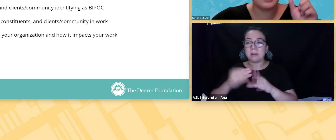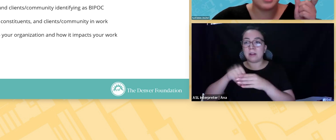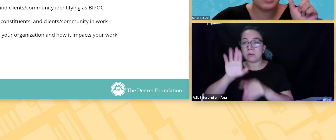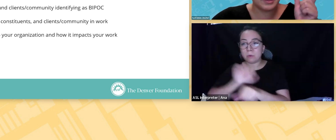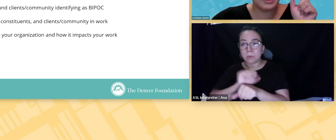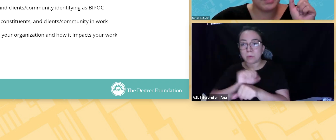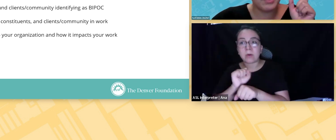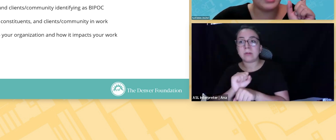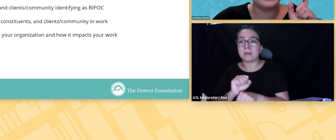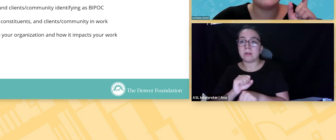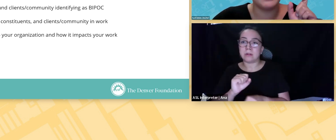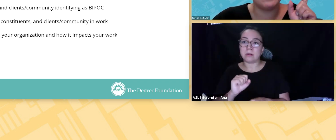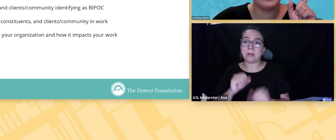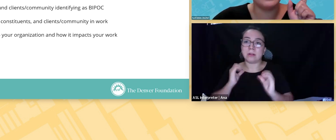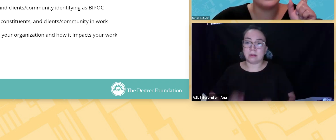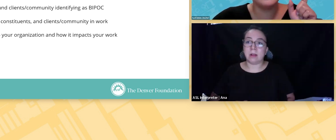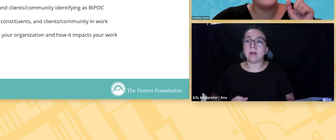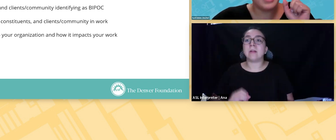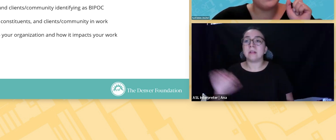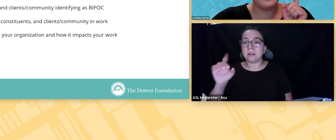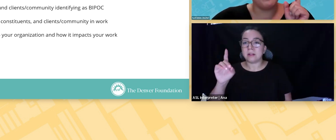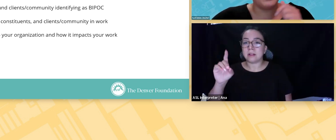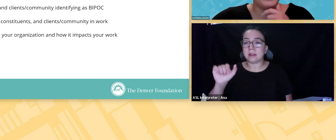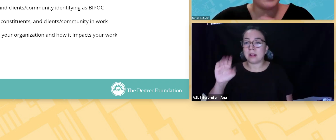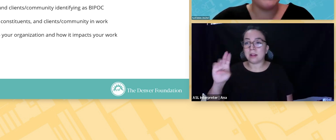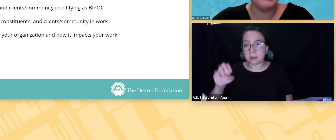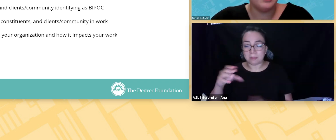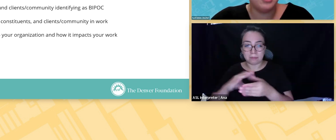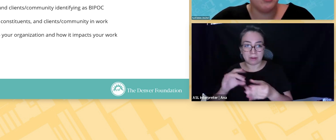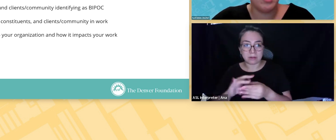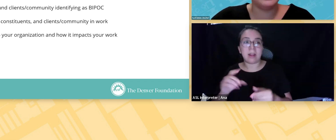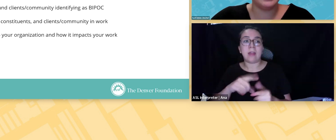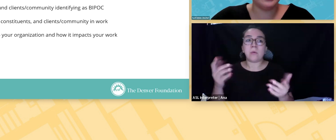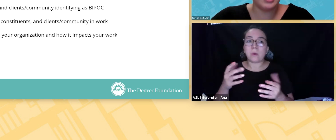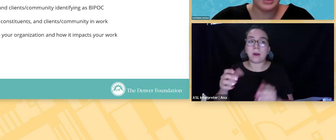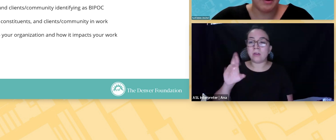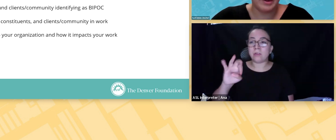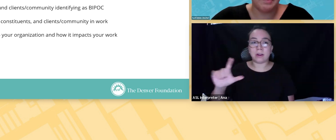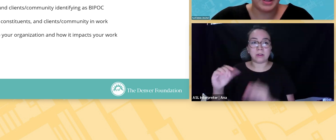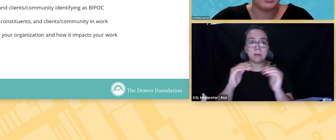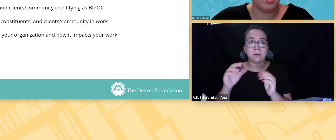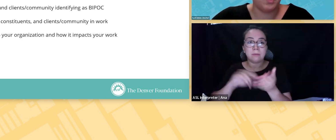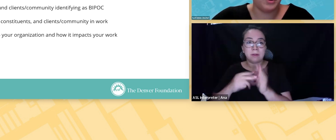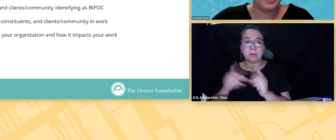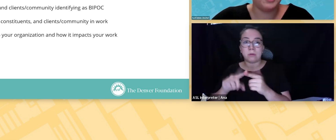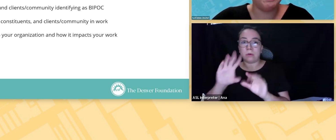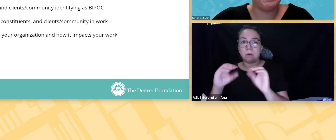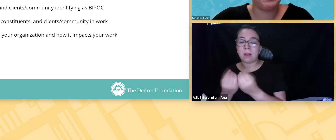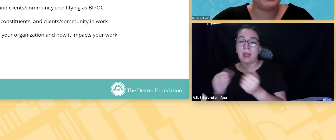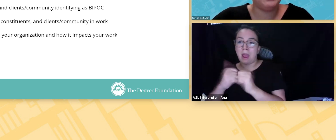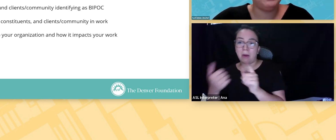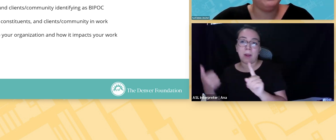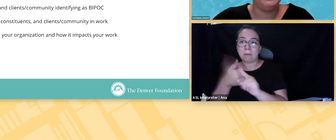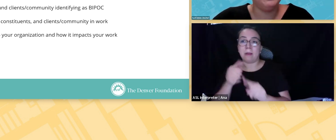So that constituent-led component Desa mentioned. And then what racial equity means to your organization and how it impacts your work.